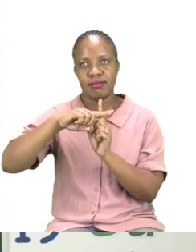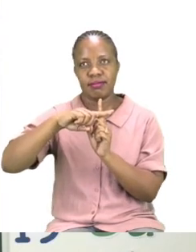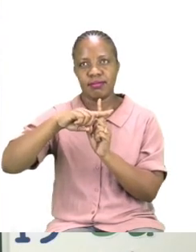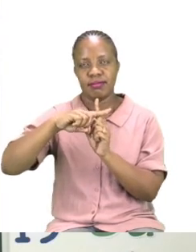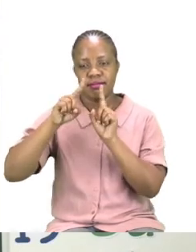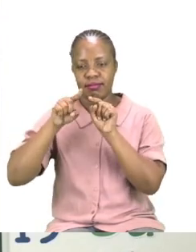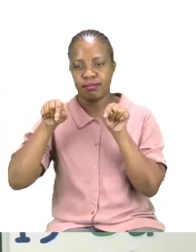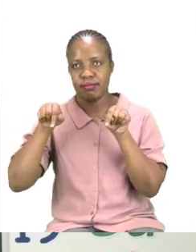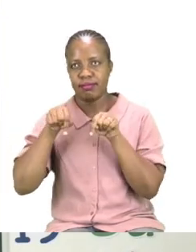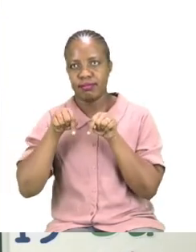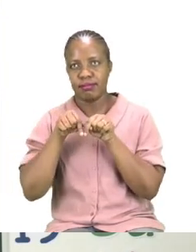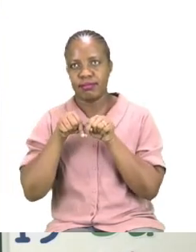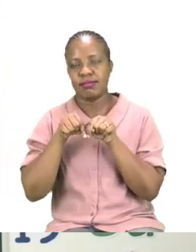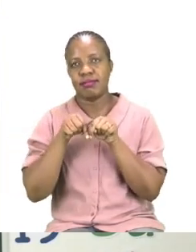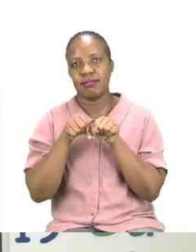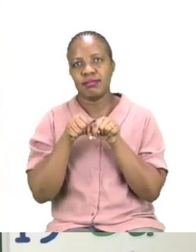box